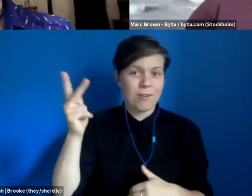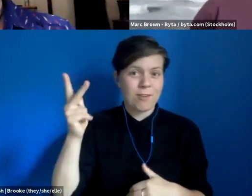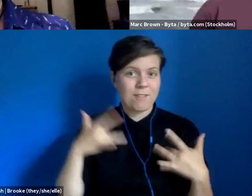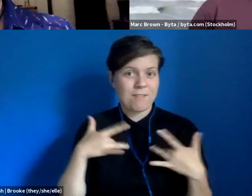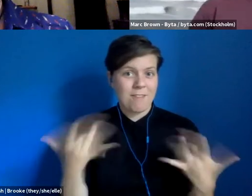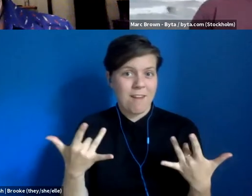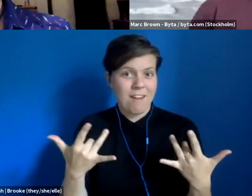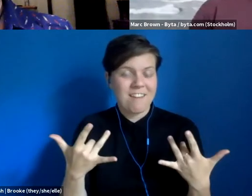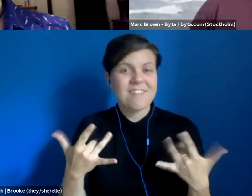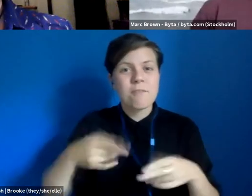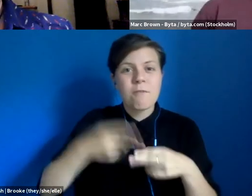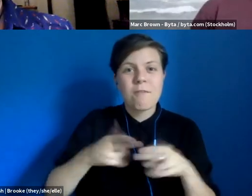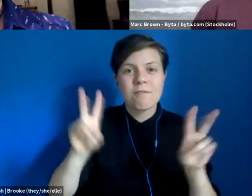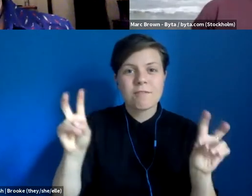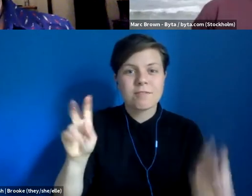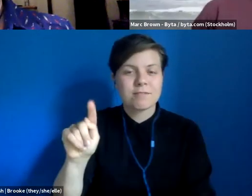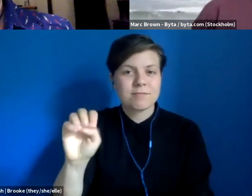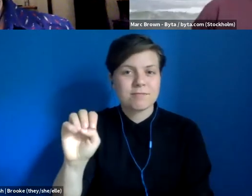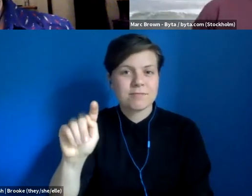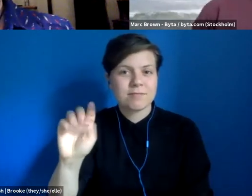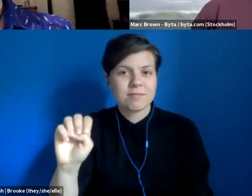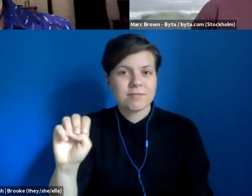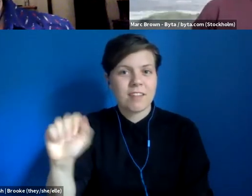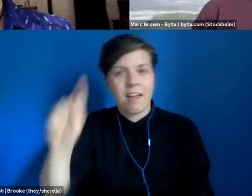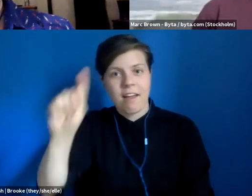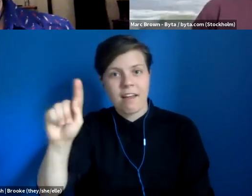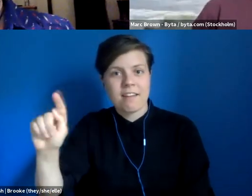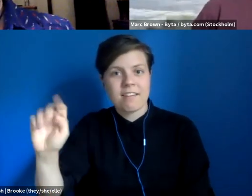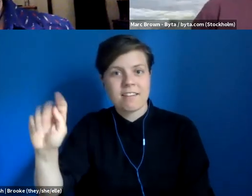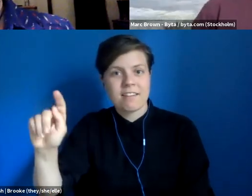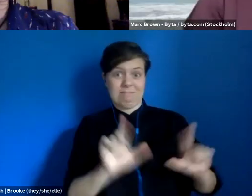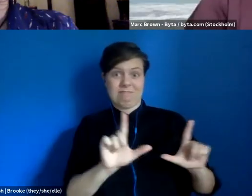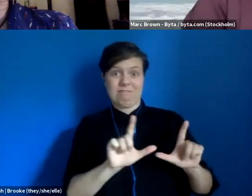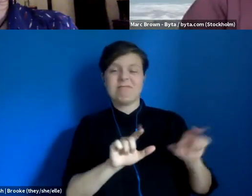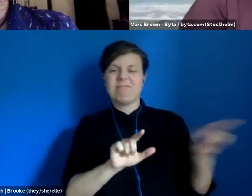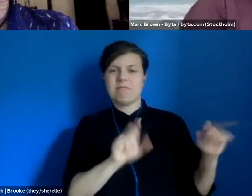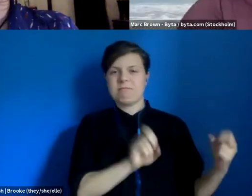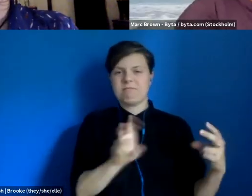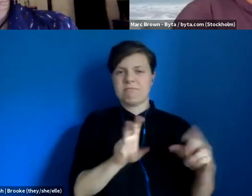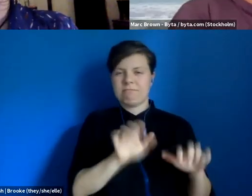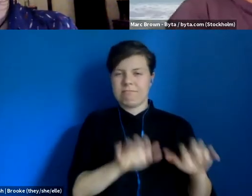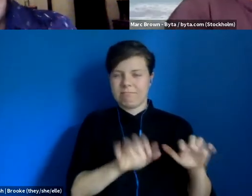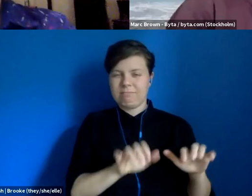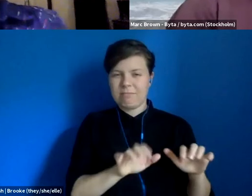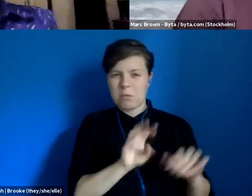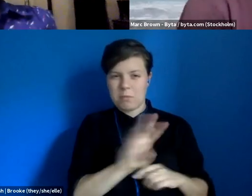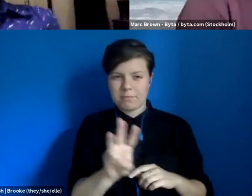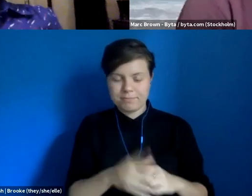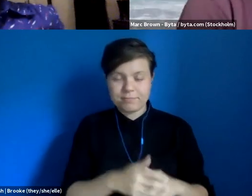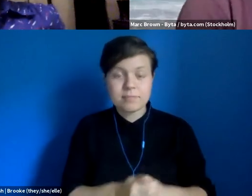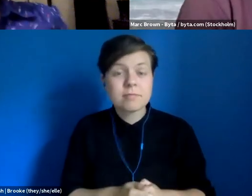Tête-à-Têtes chat talk event called What is Acceptable Music Technology? The one thing I wanted to say about this event